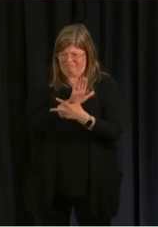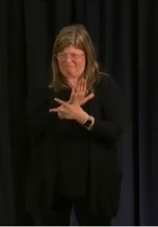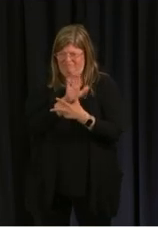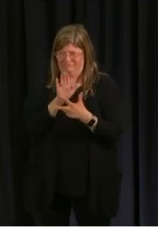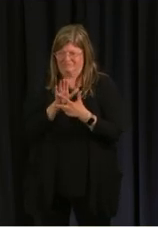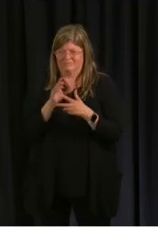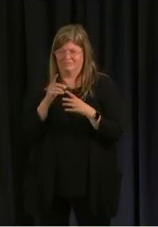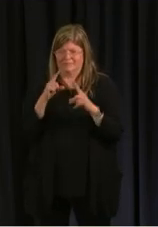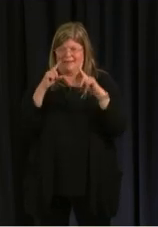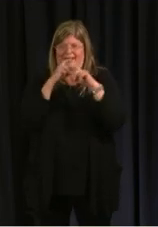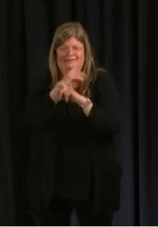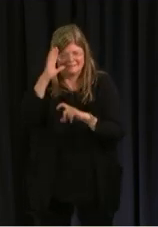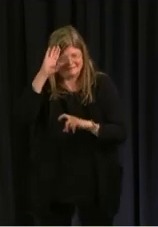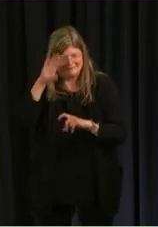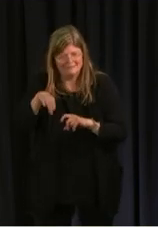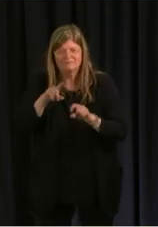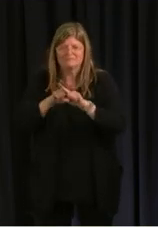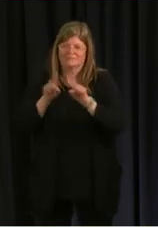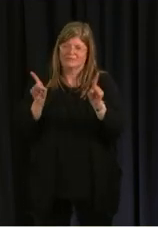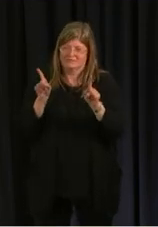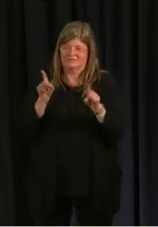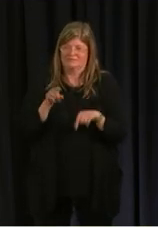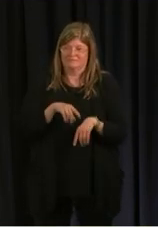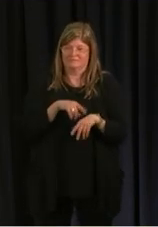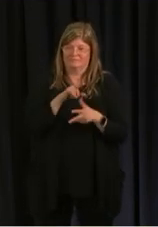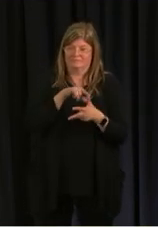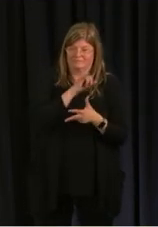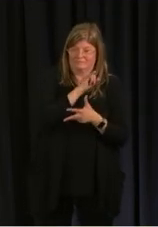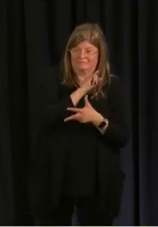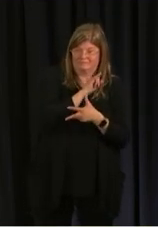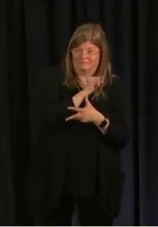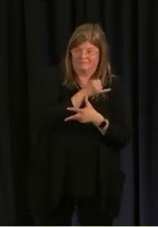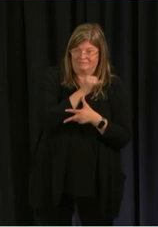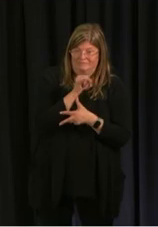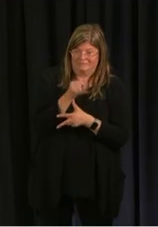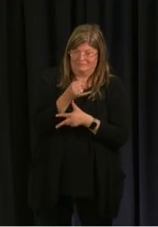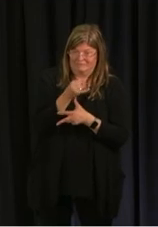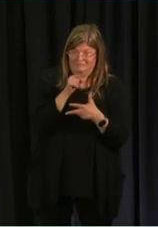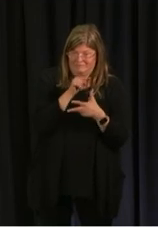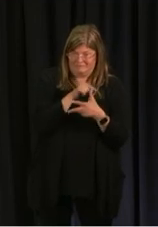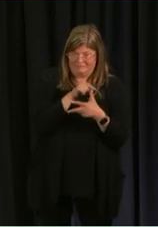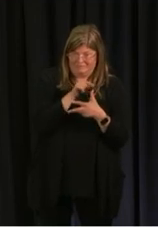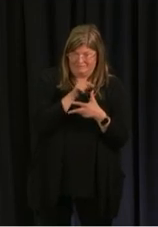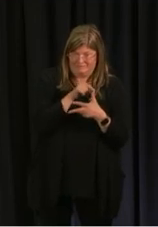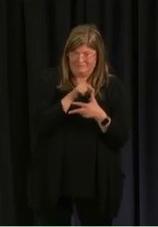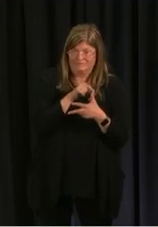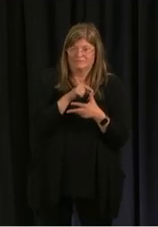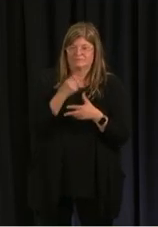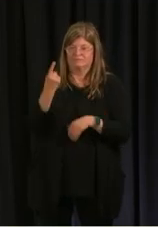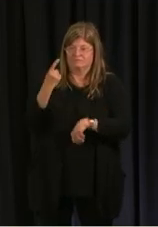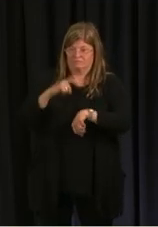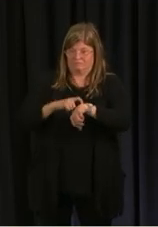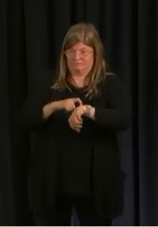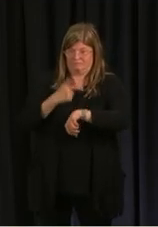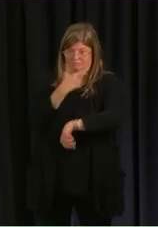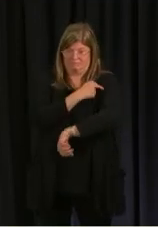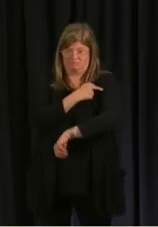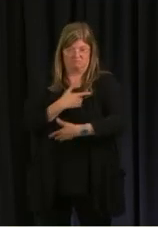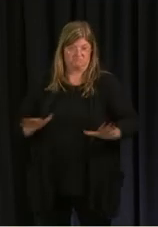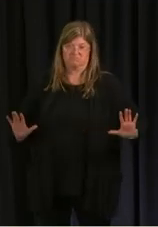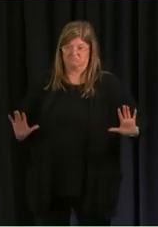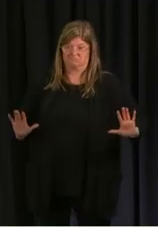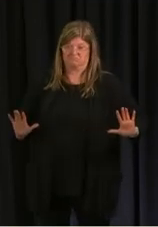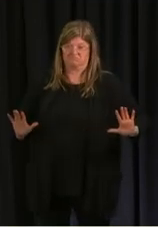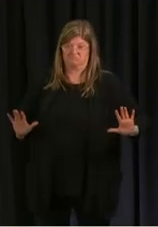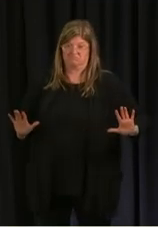complicated. If you receive the Johnson & Johnson vaccine, that's 1 shot, then you're done. You don't need a second dose. If you take the